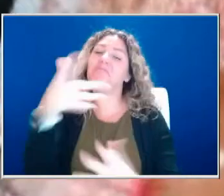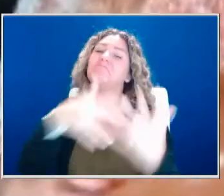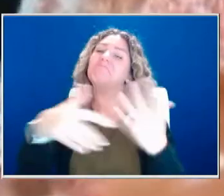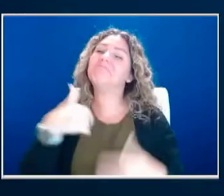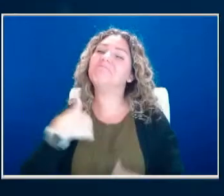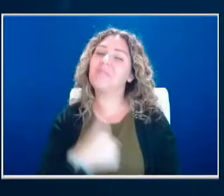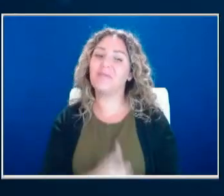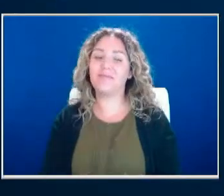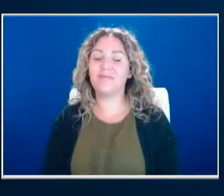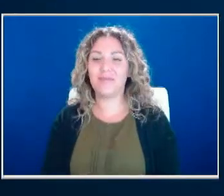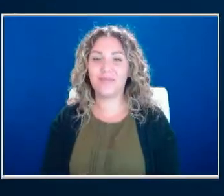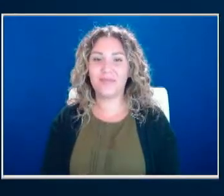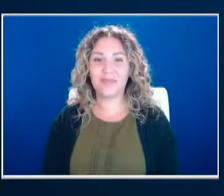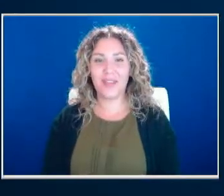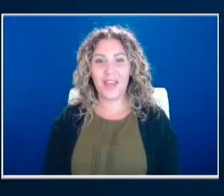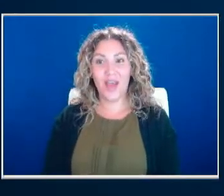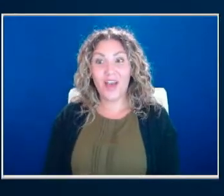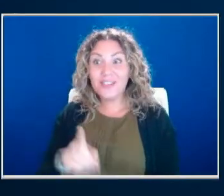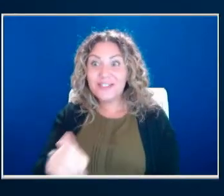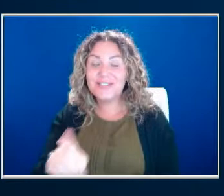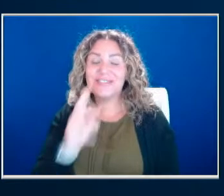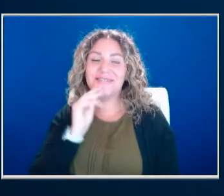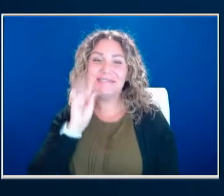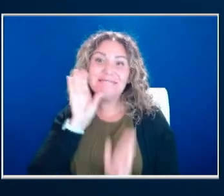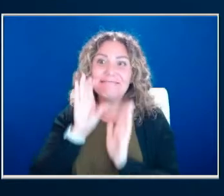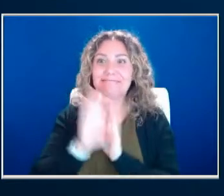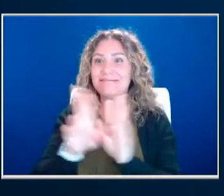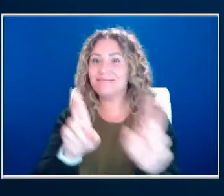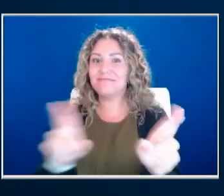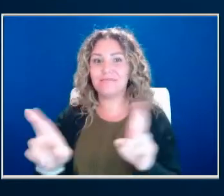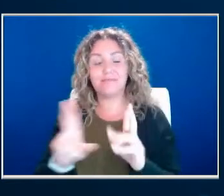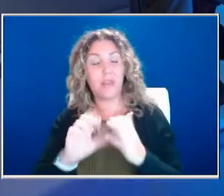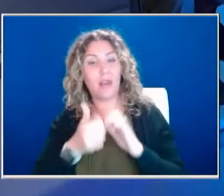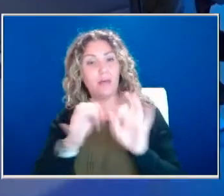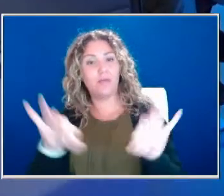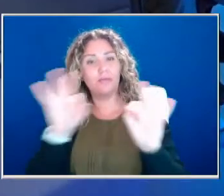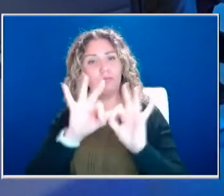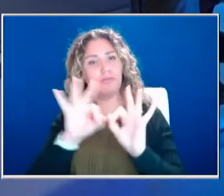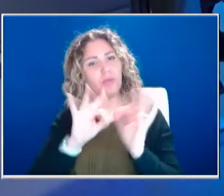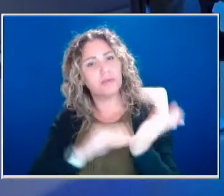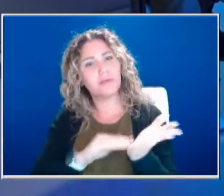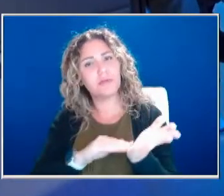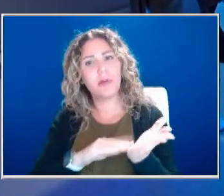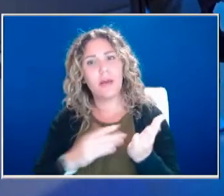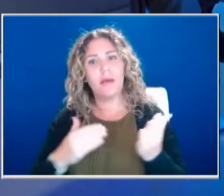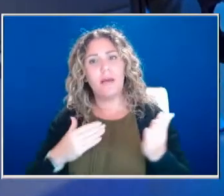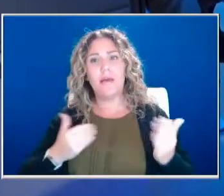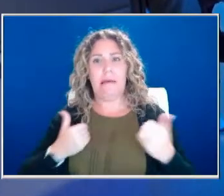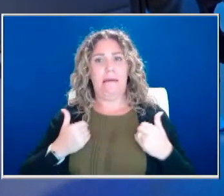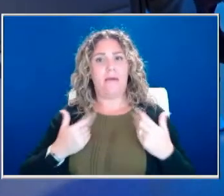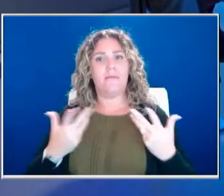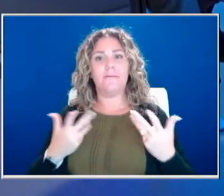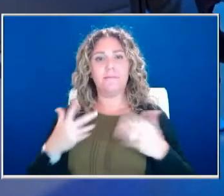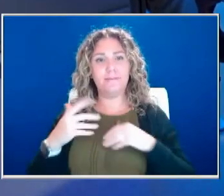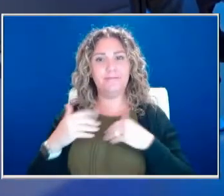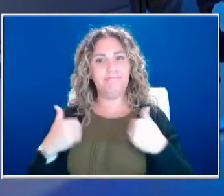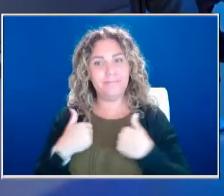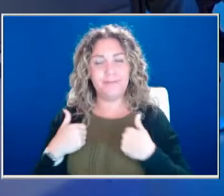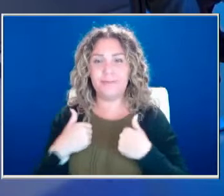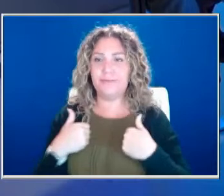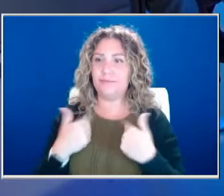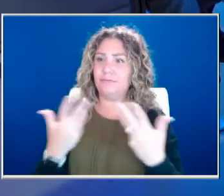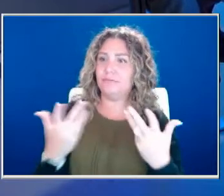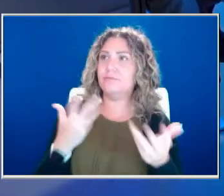Well, she's camera ready. Okay, so docs, how important is that though to have an animal, just I guess maybe to